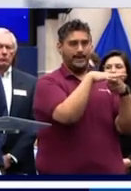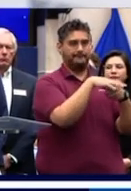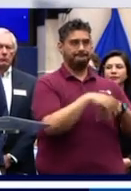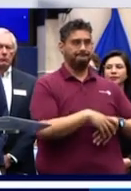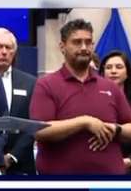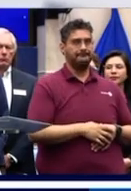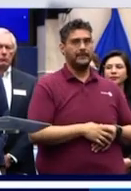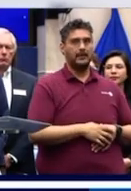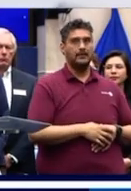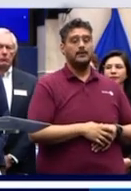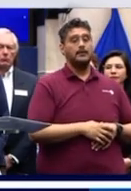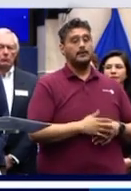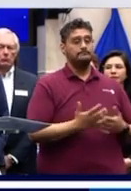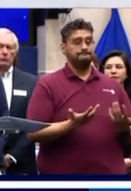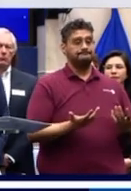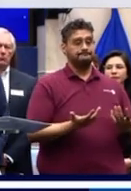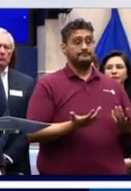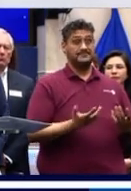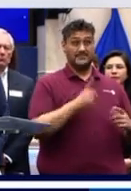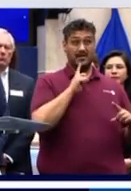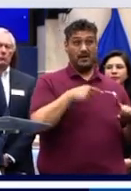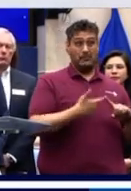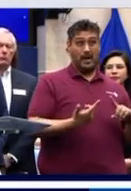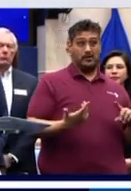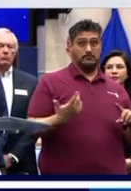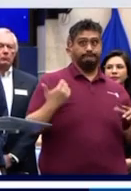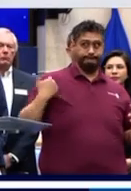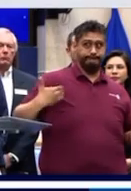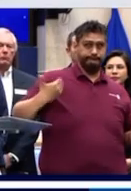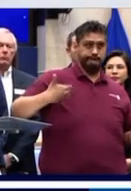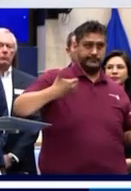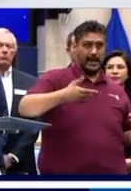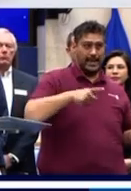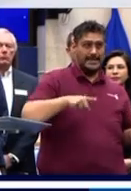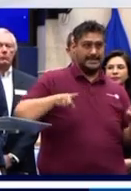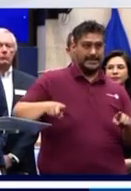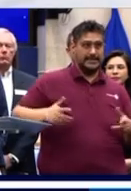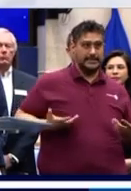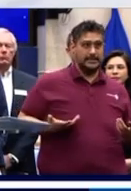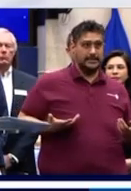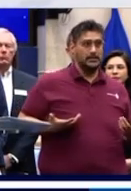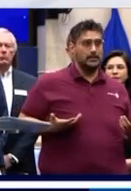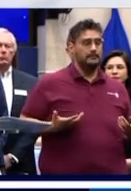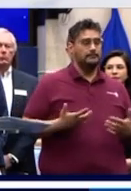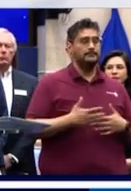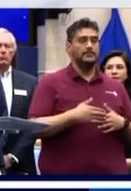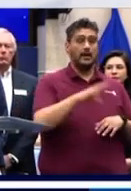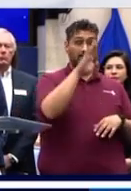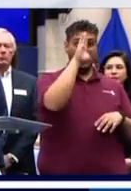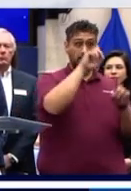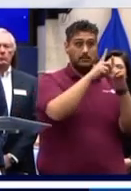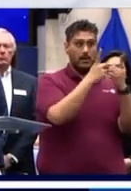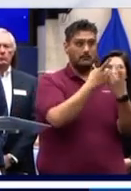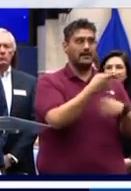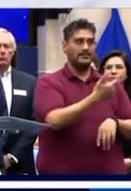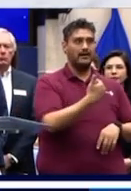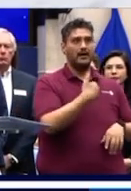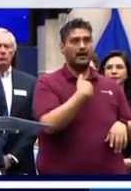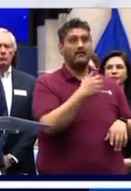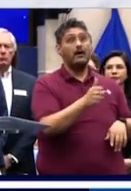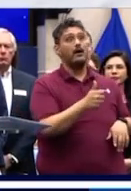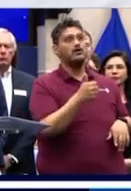As I talked about all the previous incidents, on top of this, our fire department was faced with